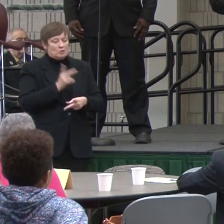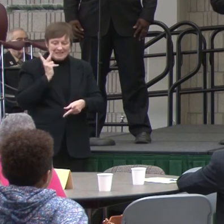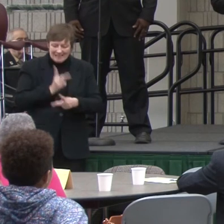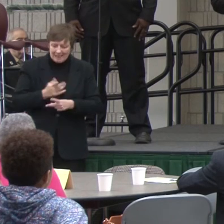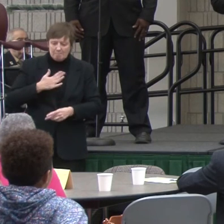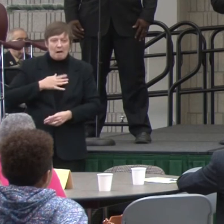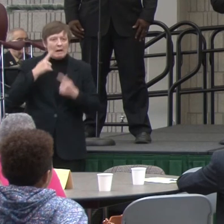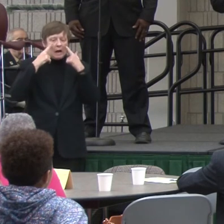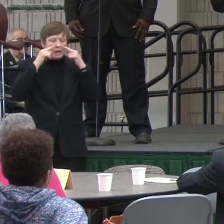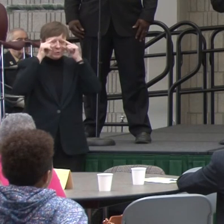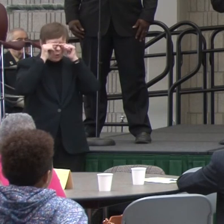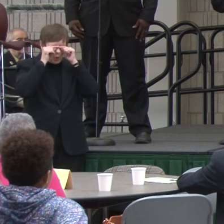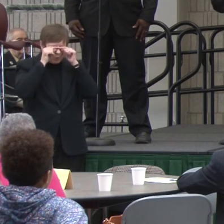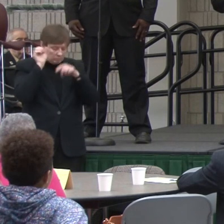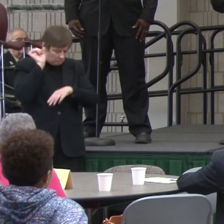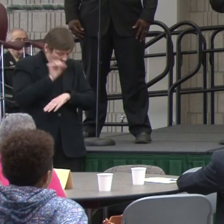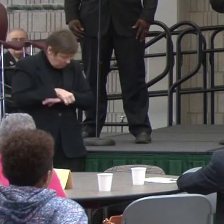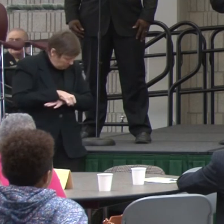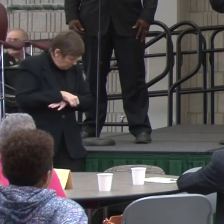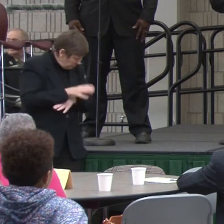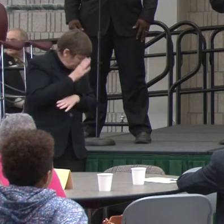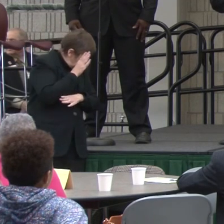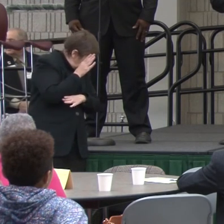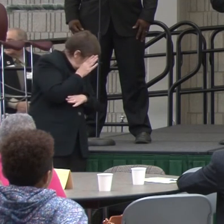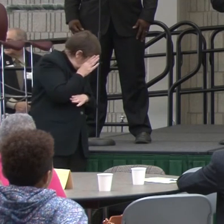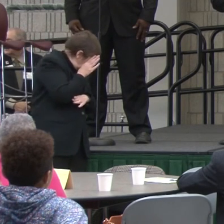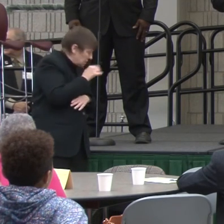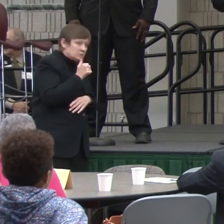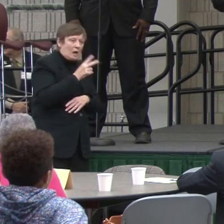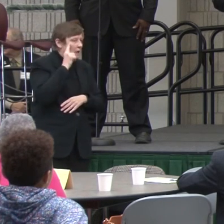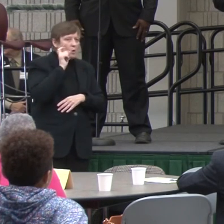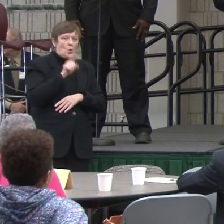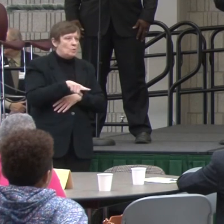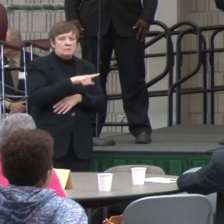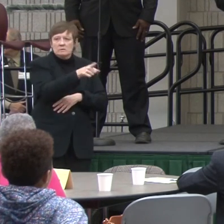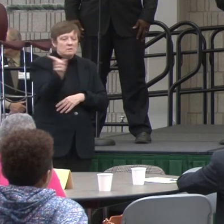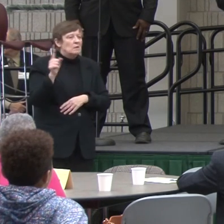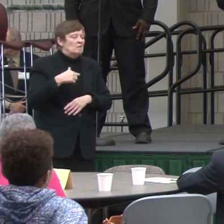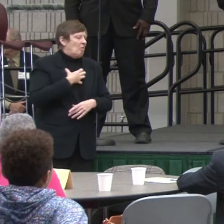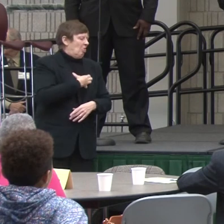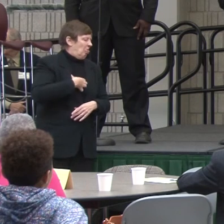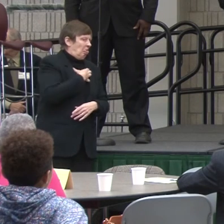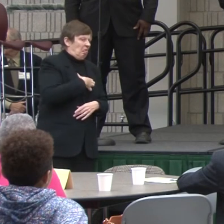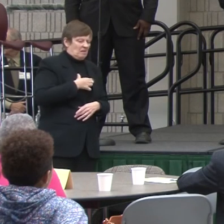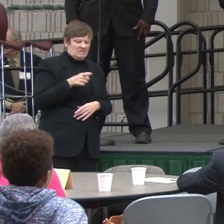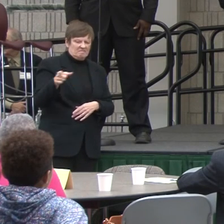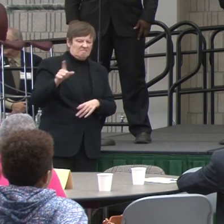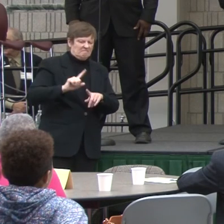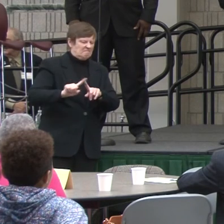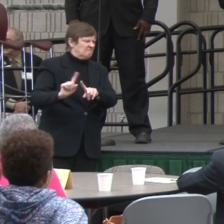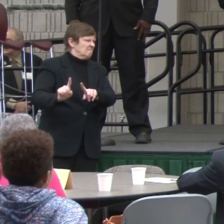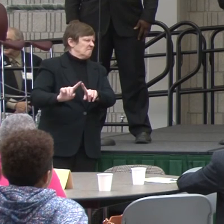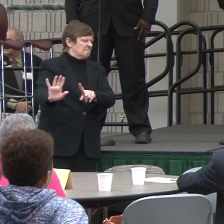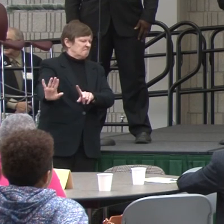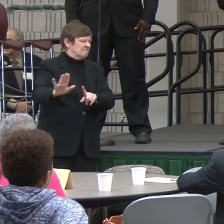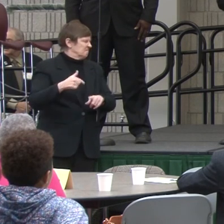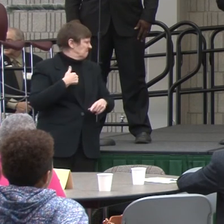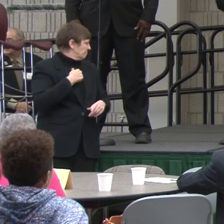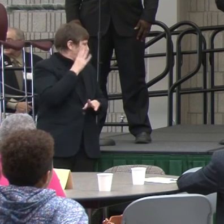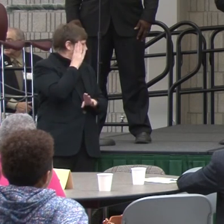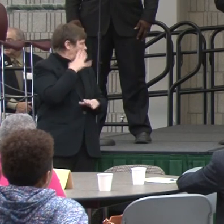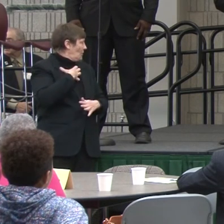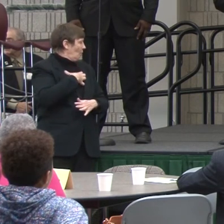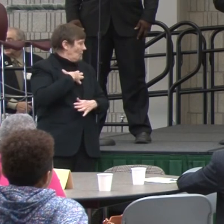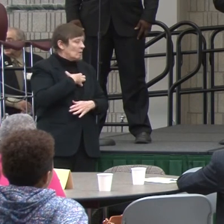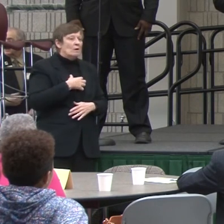my eyes closed and head down, ignoring his ignorance, displaying my distaste for his discrepancies, dissolving